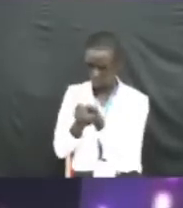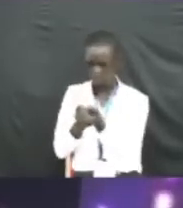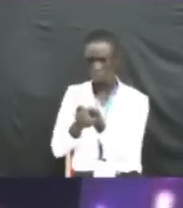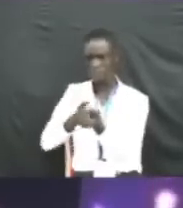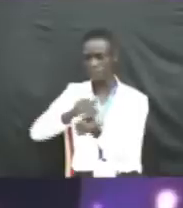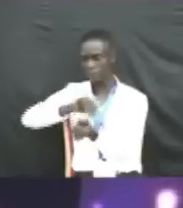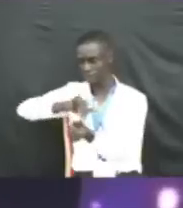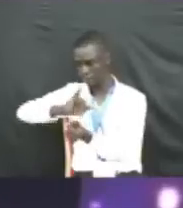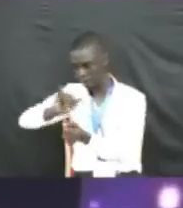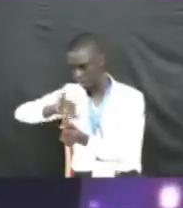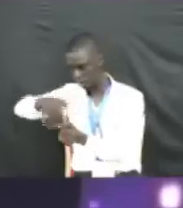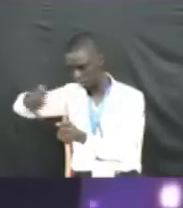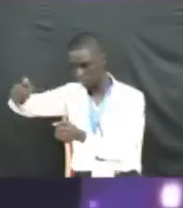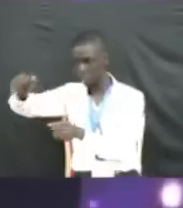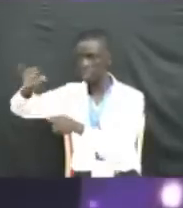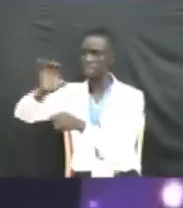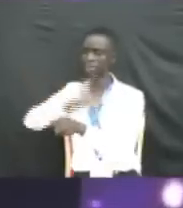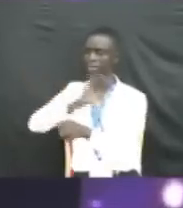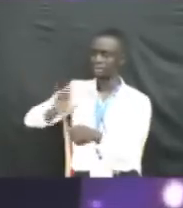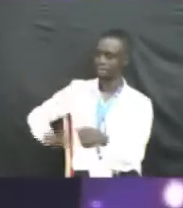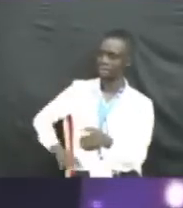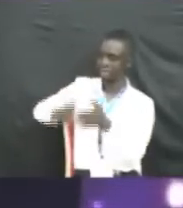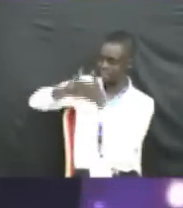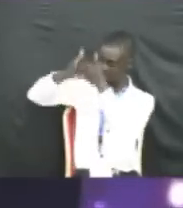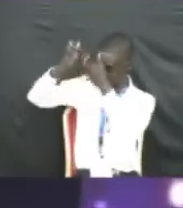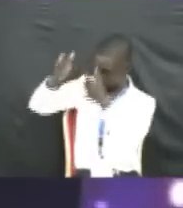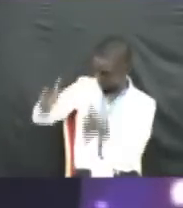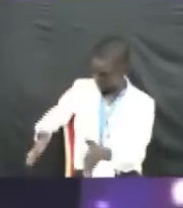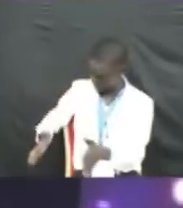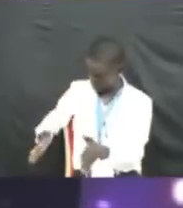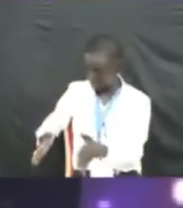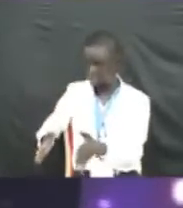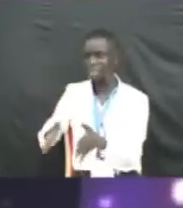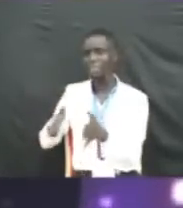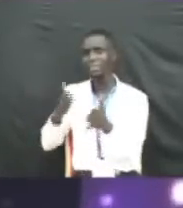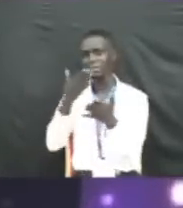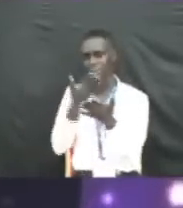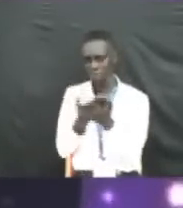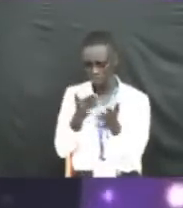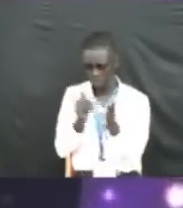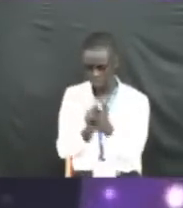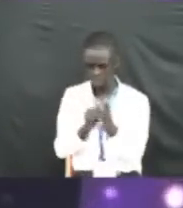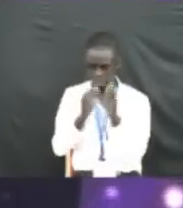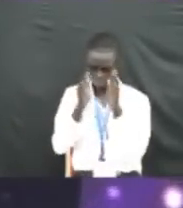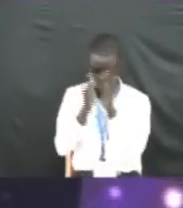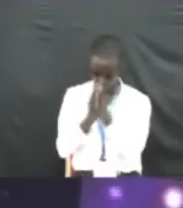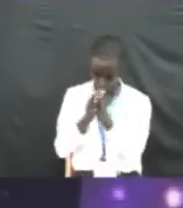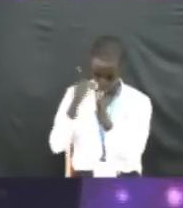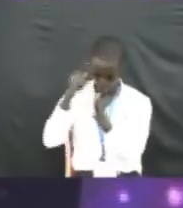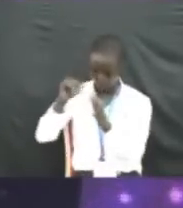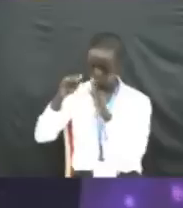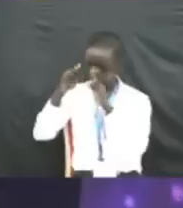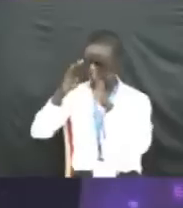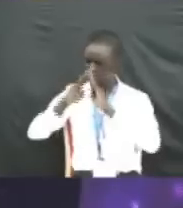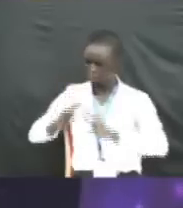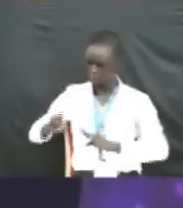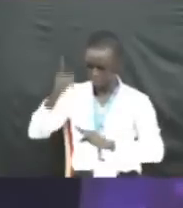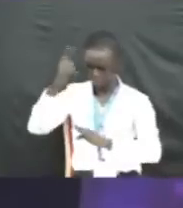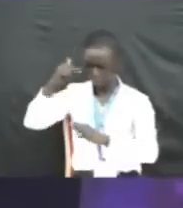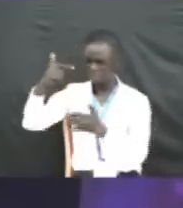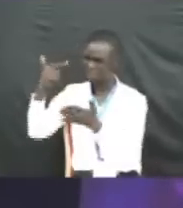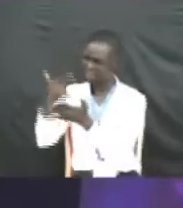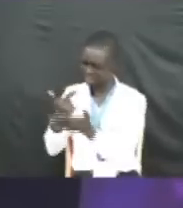Christian leaders gathered here for the peace and prosperity of our nation Ghana and the world at